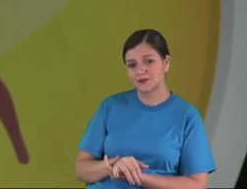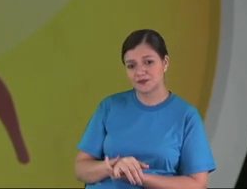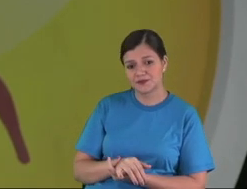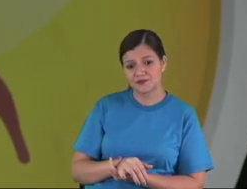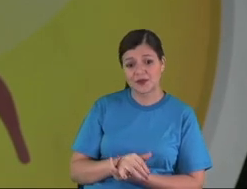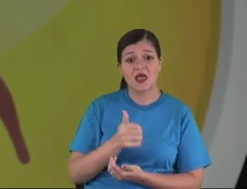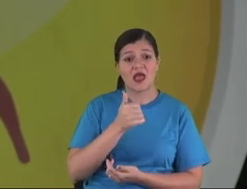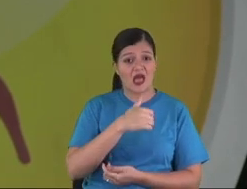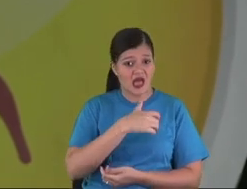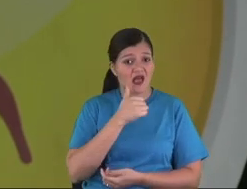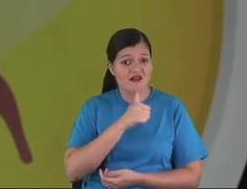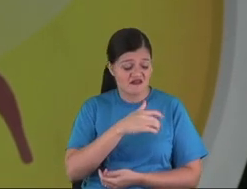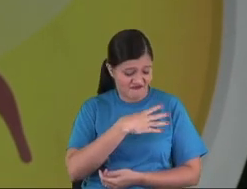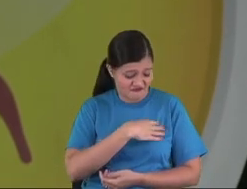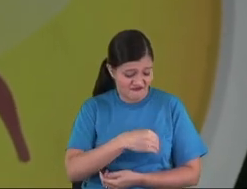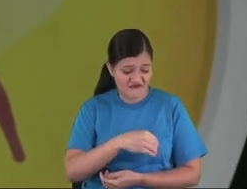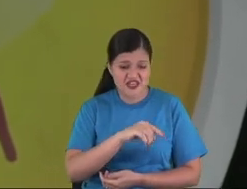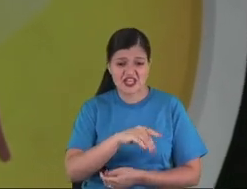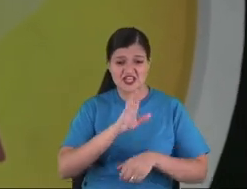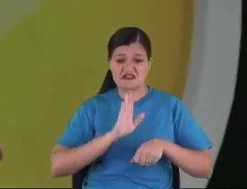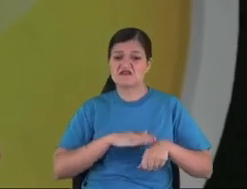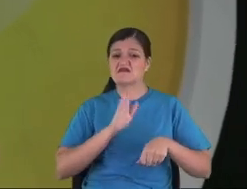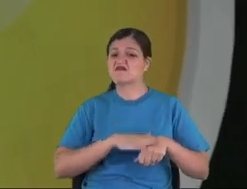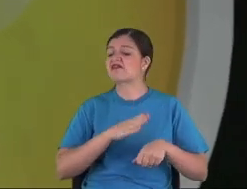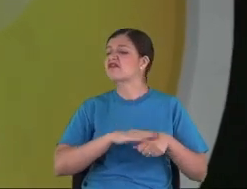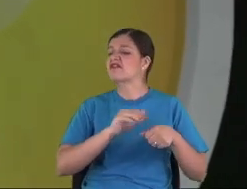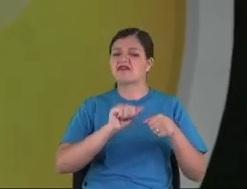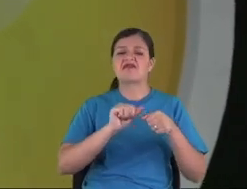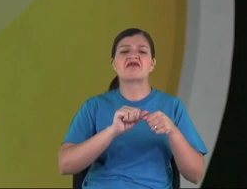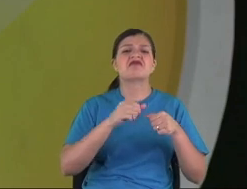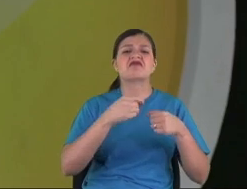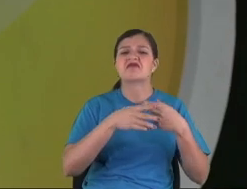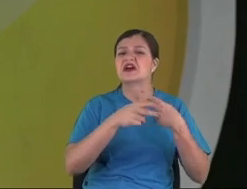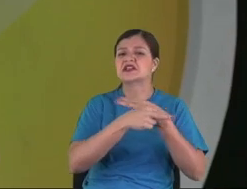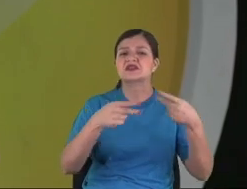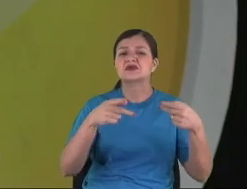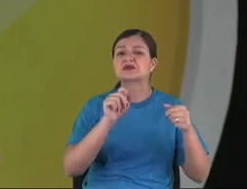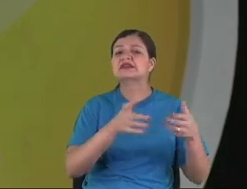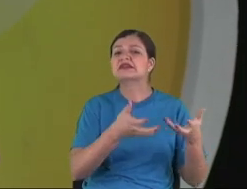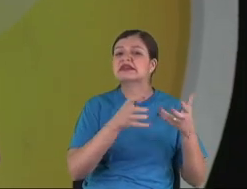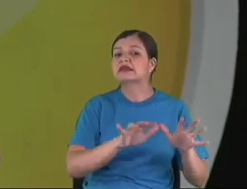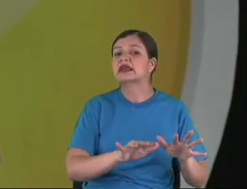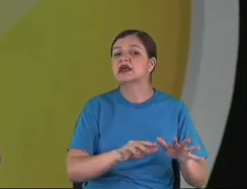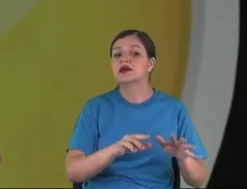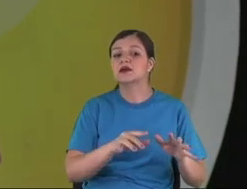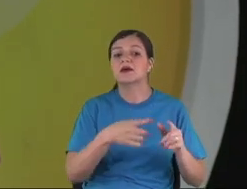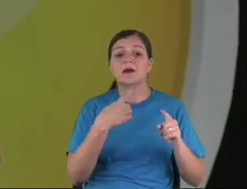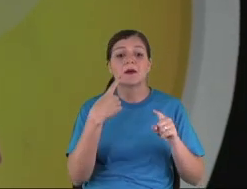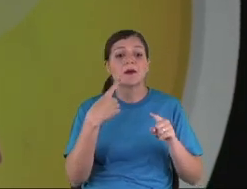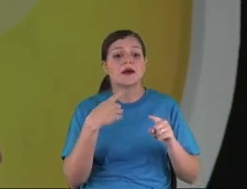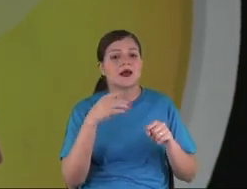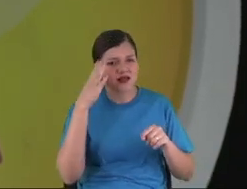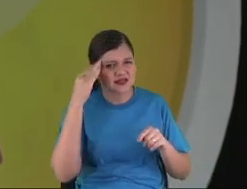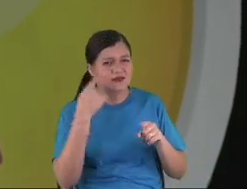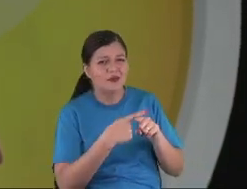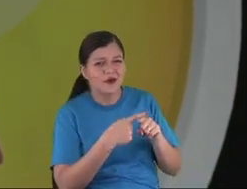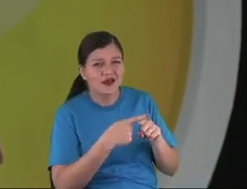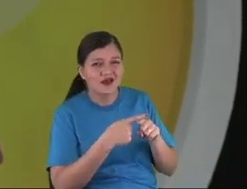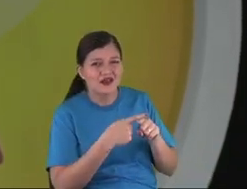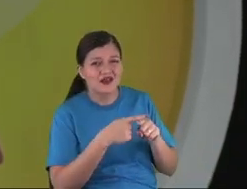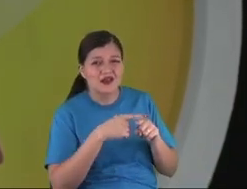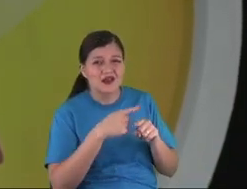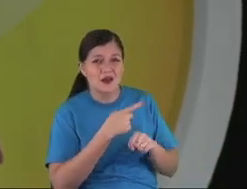He do what he wants, what she wants, what she wants. Why? You know why? Because...